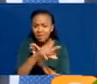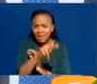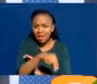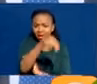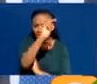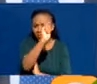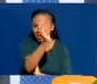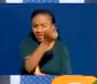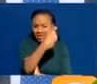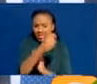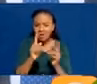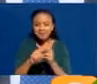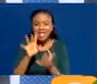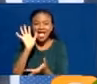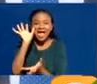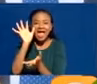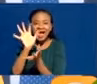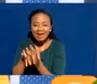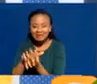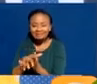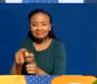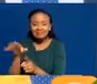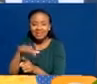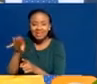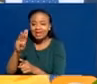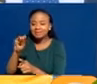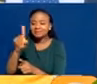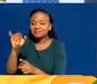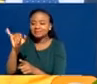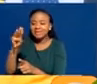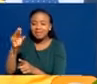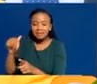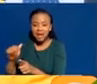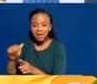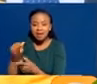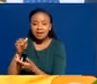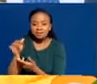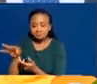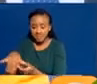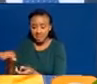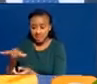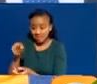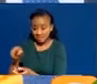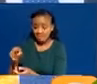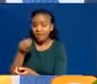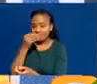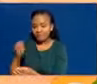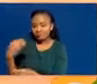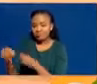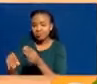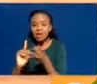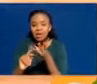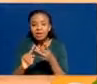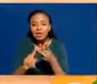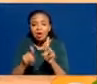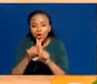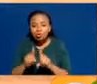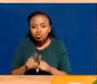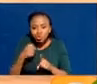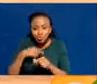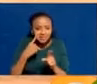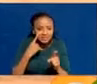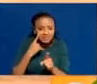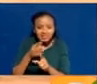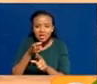and hippo feeding program at Mzima Springs. We've also been doing water tracking for wildlife in the